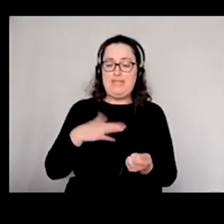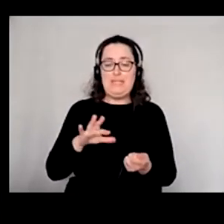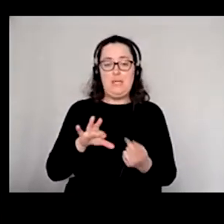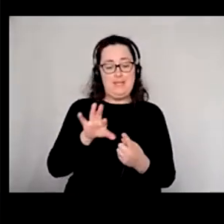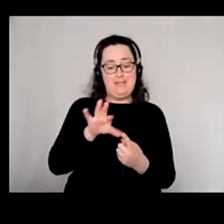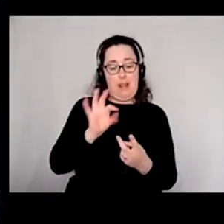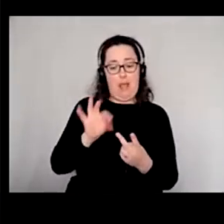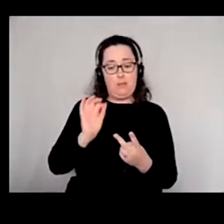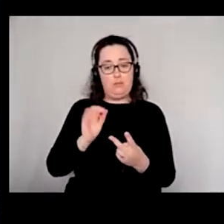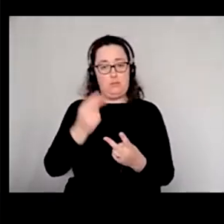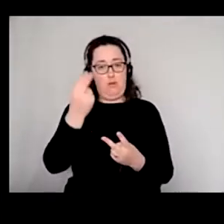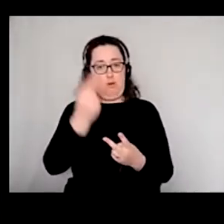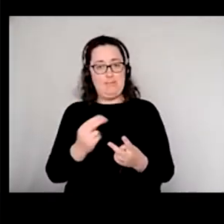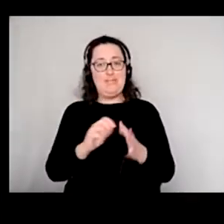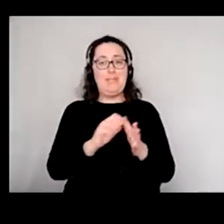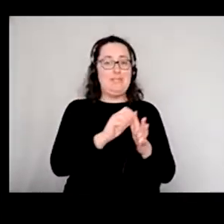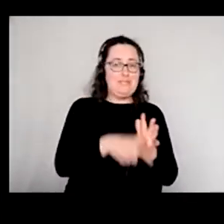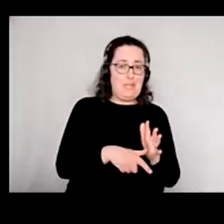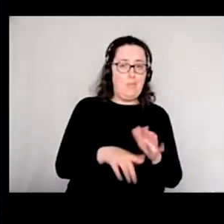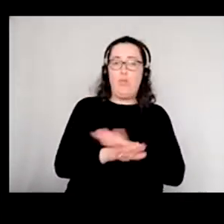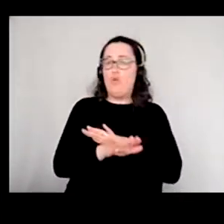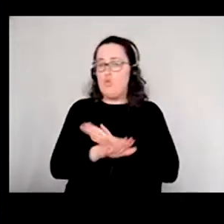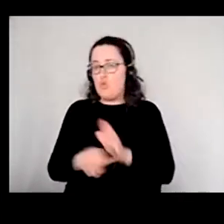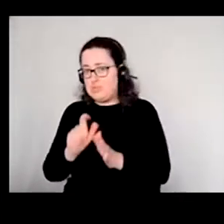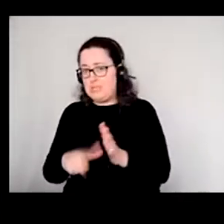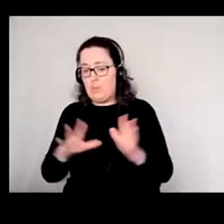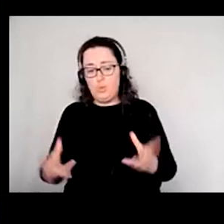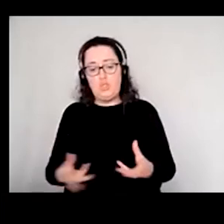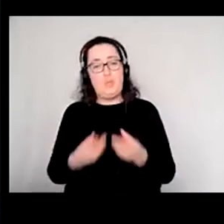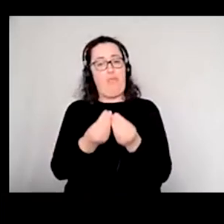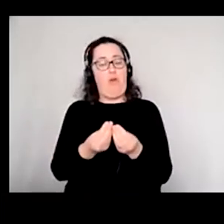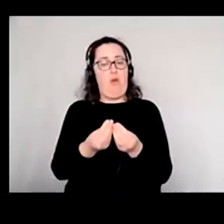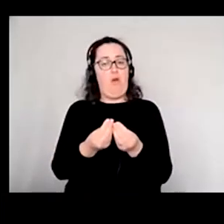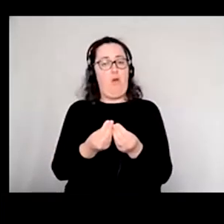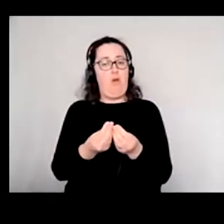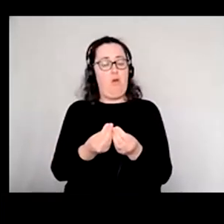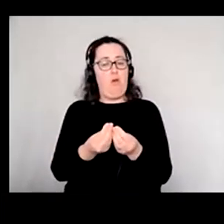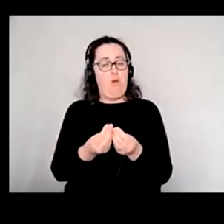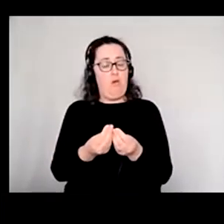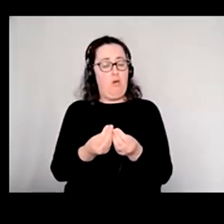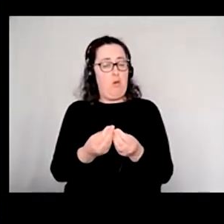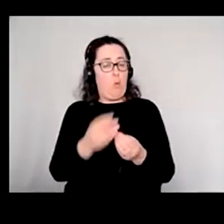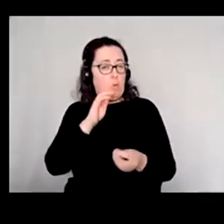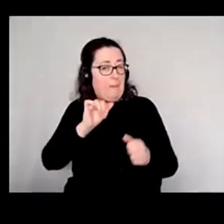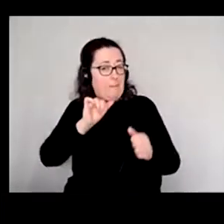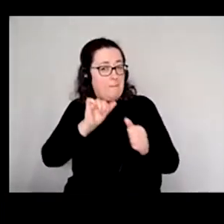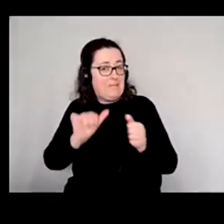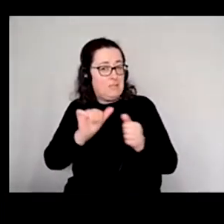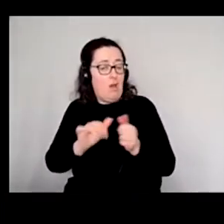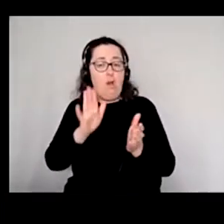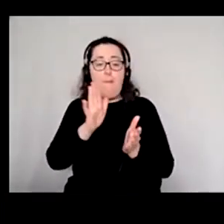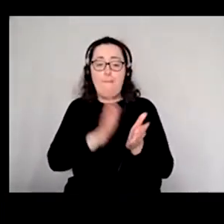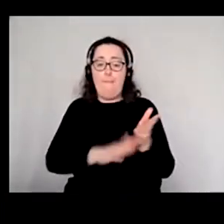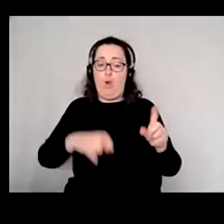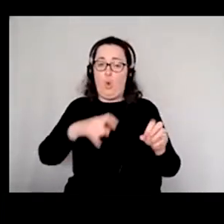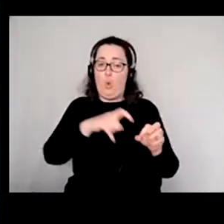and non-disabled artists to exhibit together in those sort of high-profile exhibitions, whether that would have been better if Mark Quinn's work would